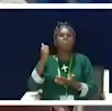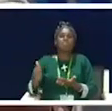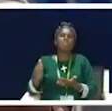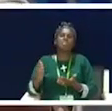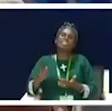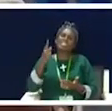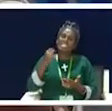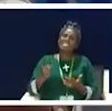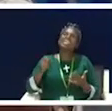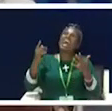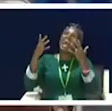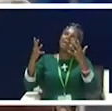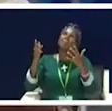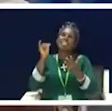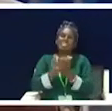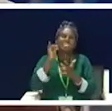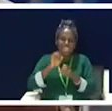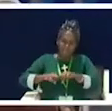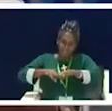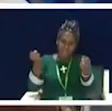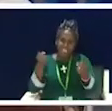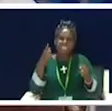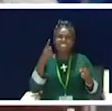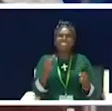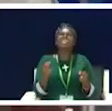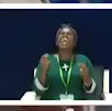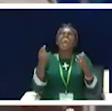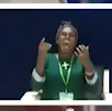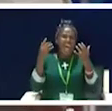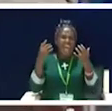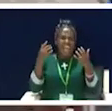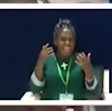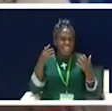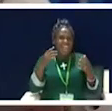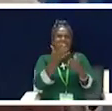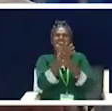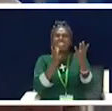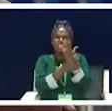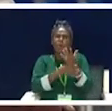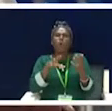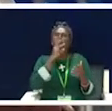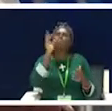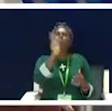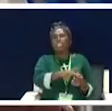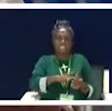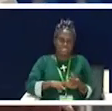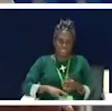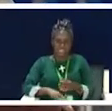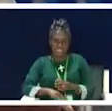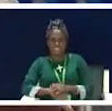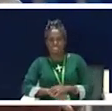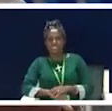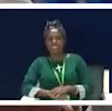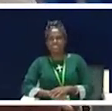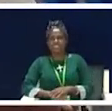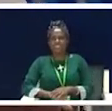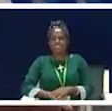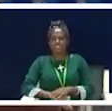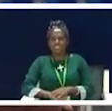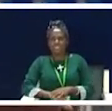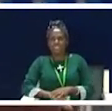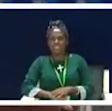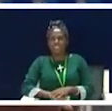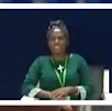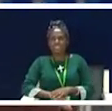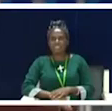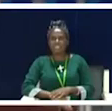that can break the arm of the wicked, and there will be no bondage for healing. The arm that can break the arm of the wicked, and